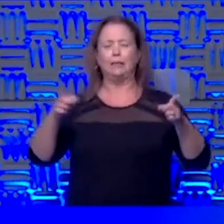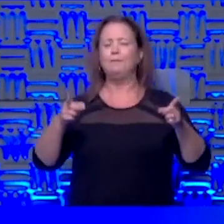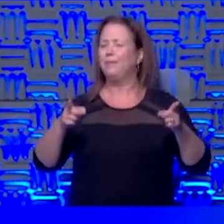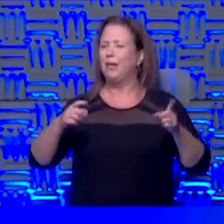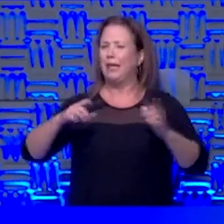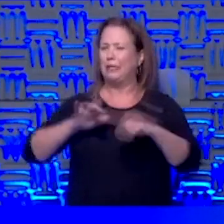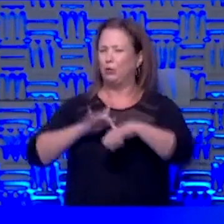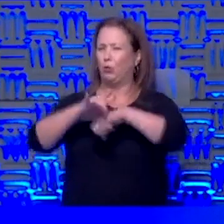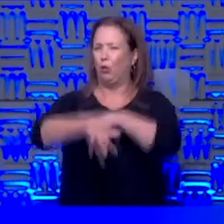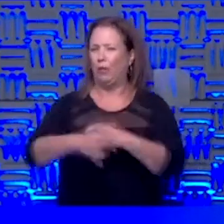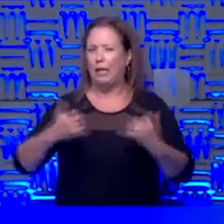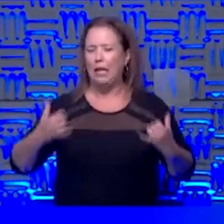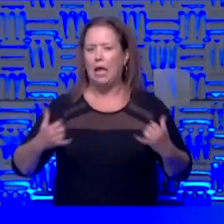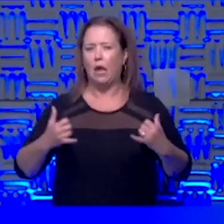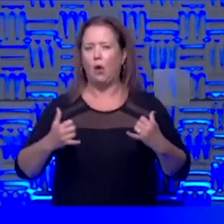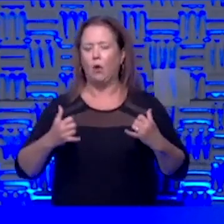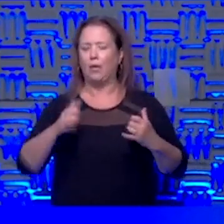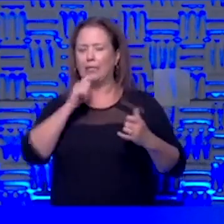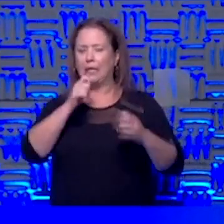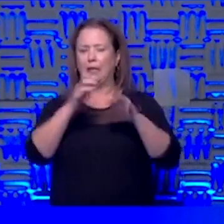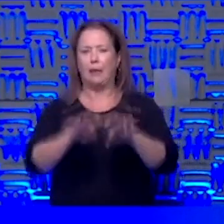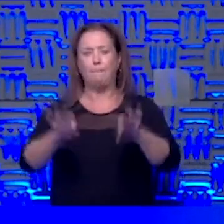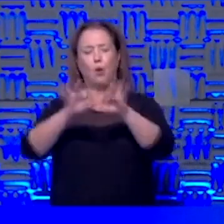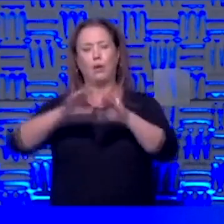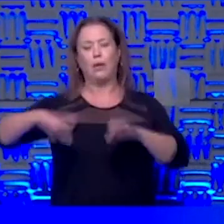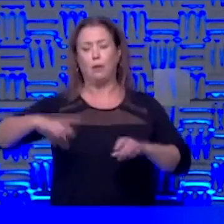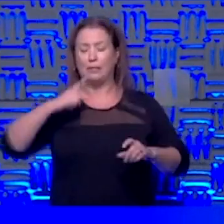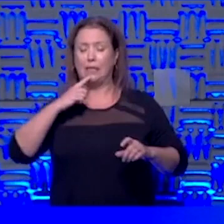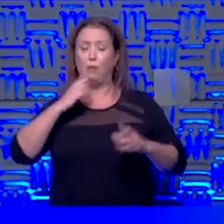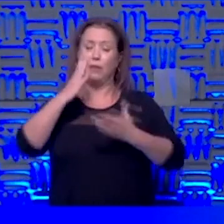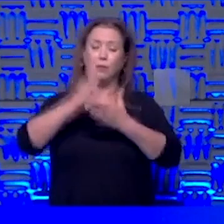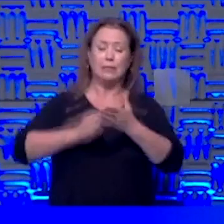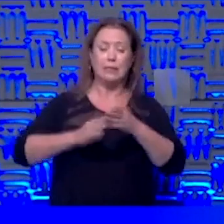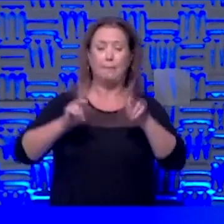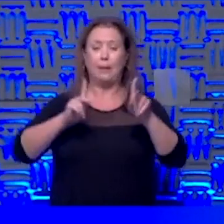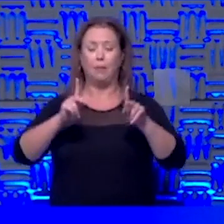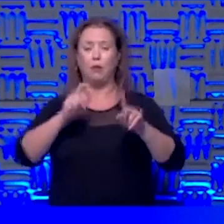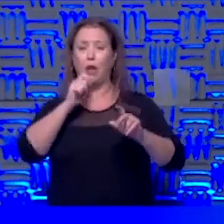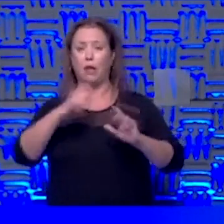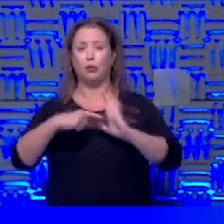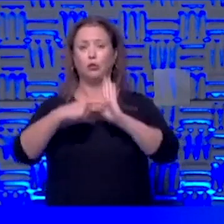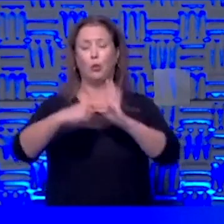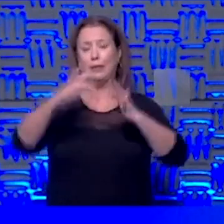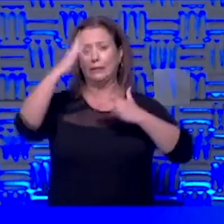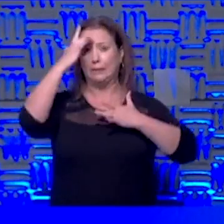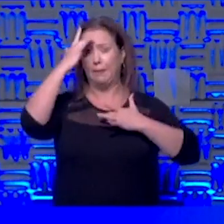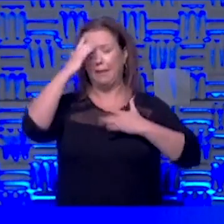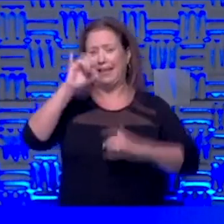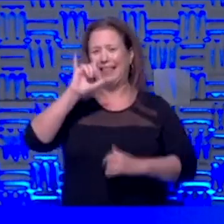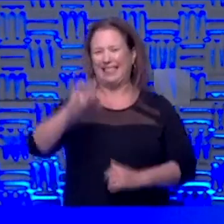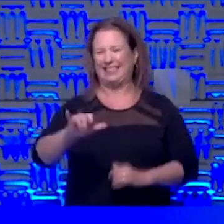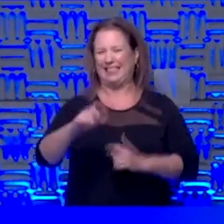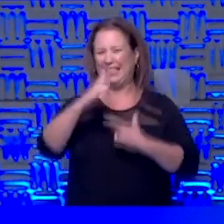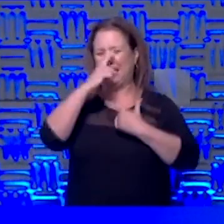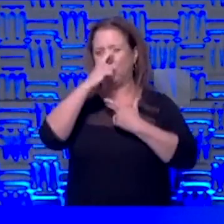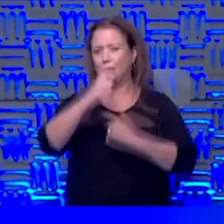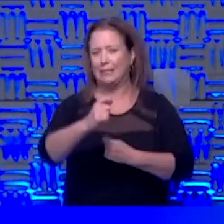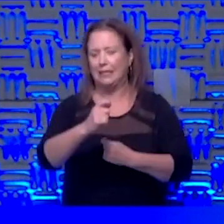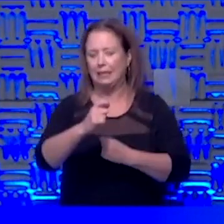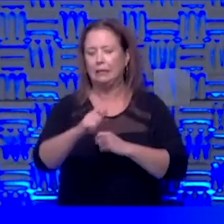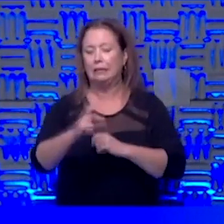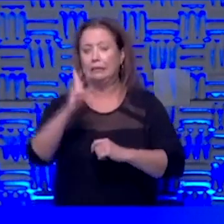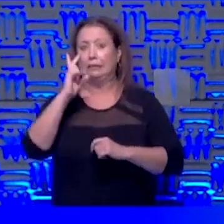impressive or important, but you could say, well, maybe that's why some people are asymptomatic or not. I think that's an interesting find, and we still need to kind